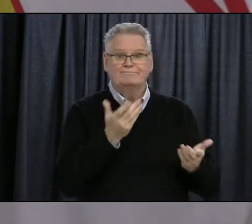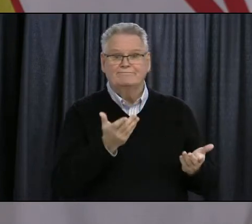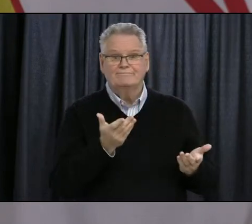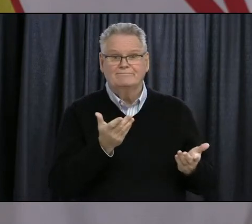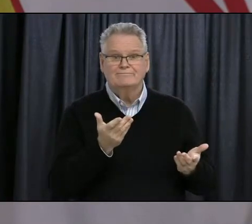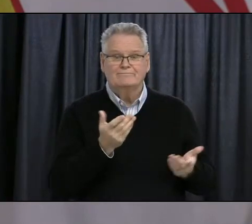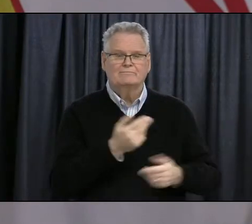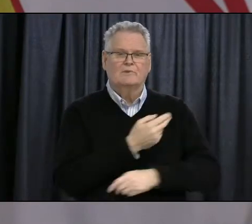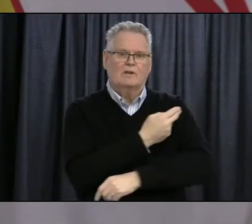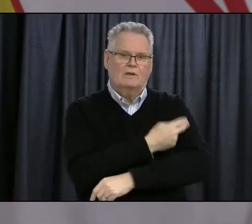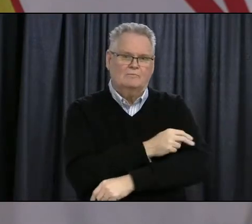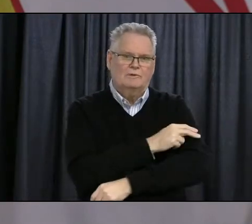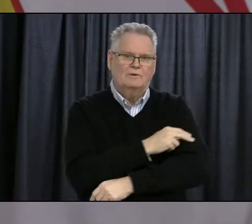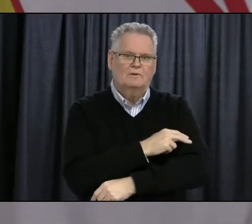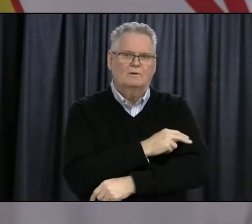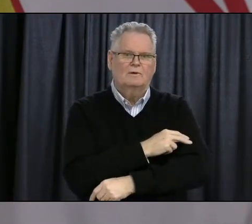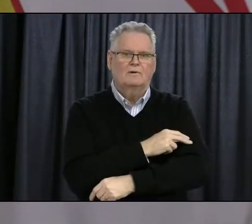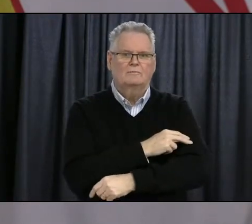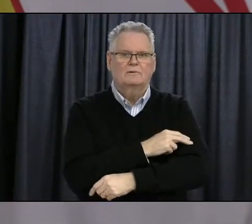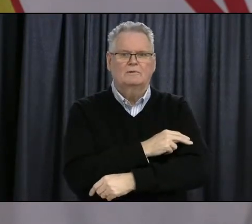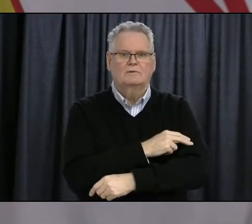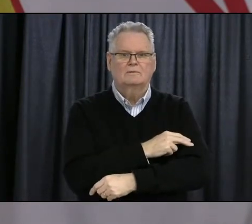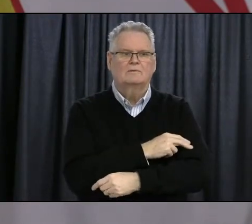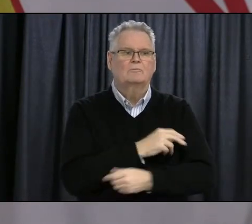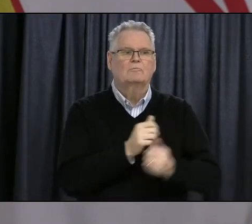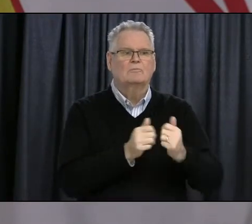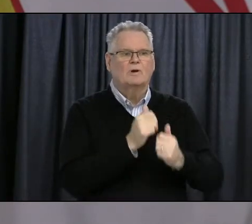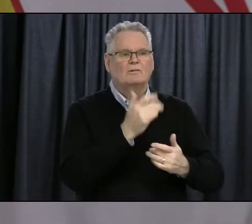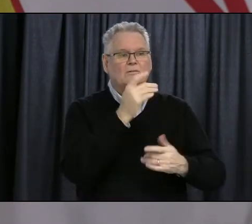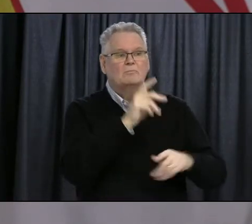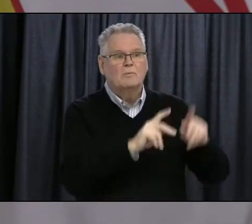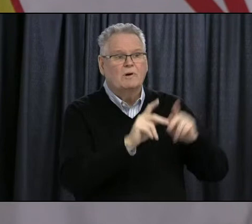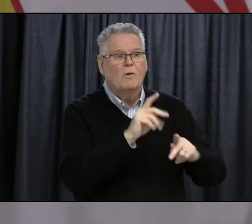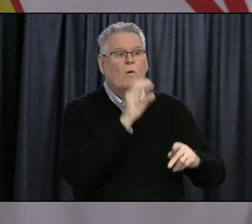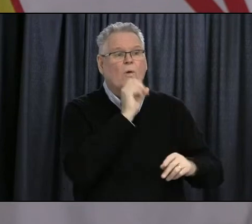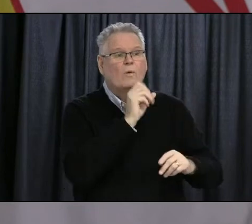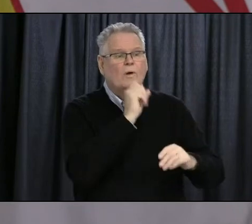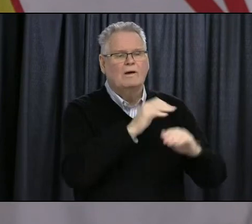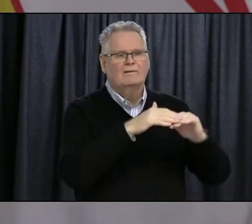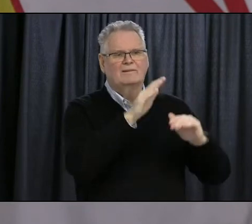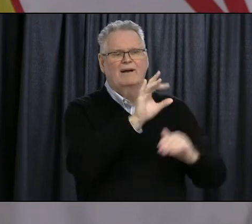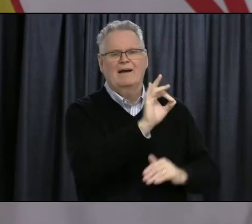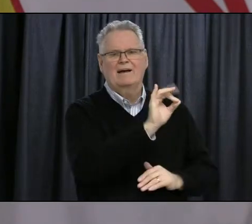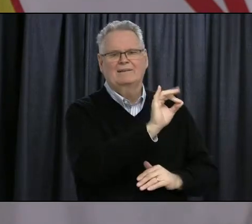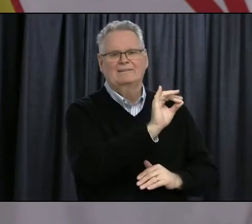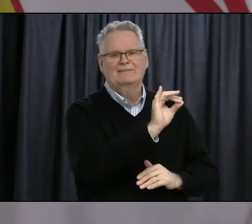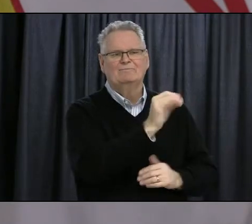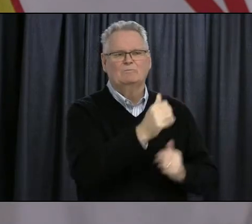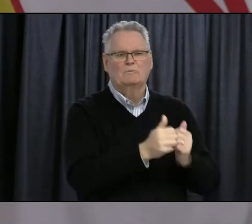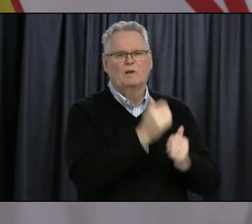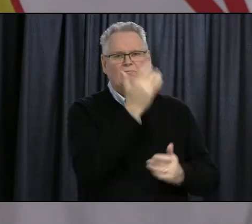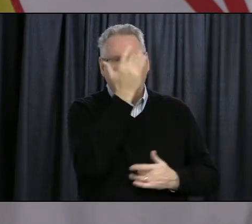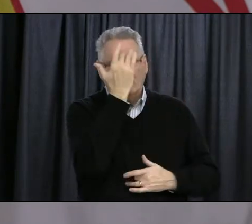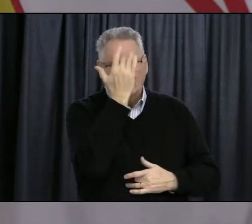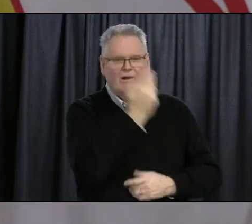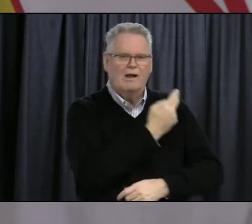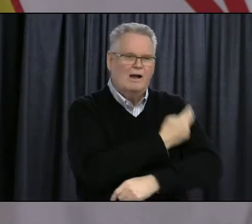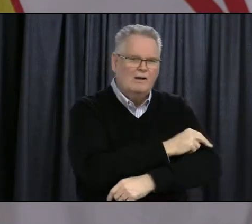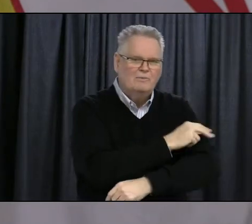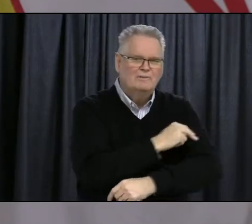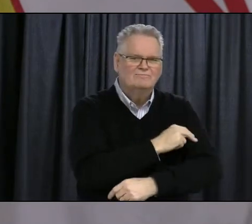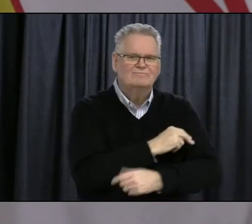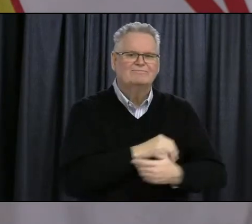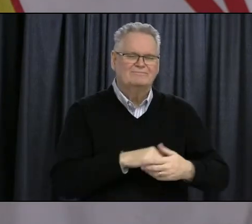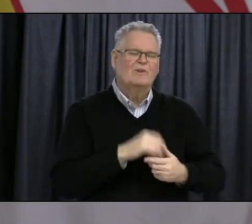These proportions progressively decrease as age decreases. What this evidence tells us is that the older individuals have a